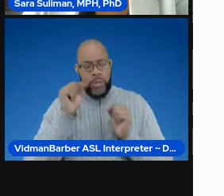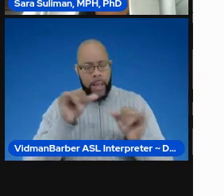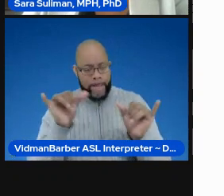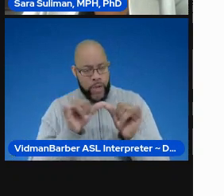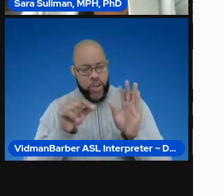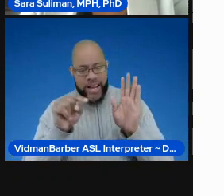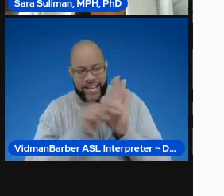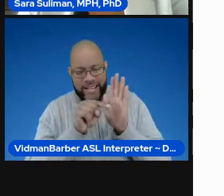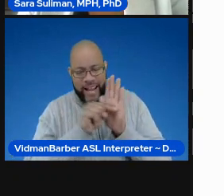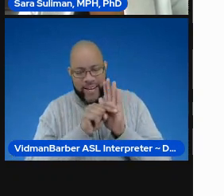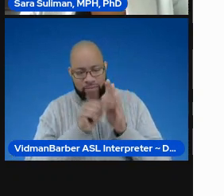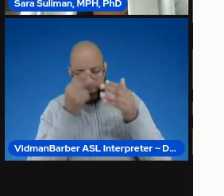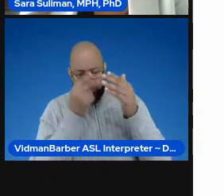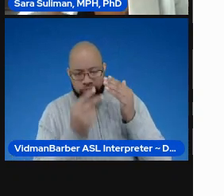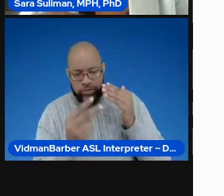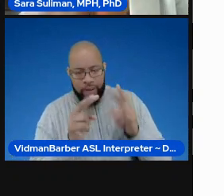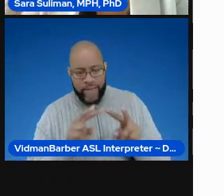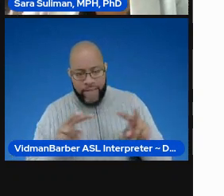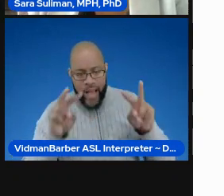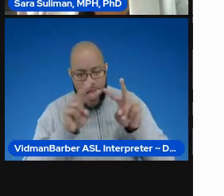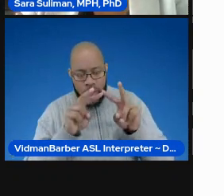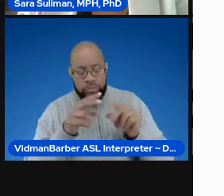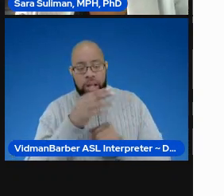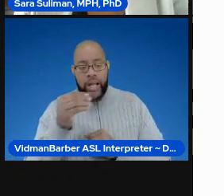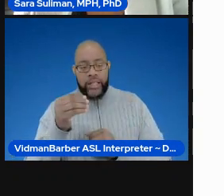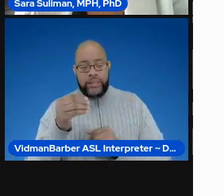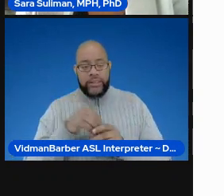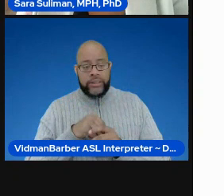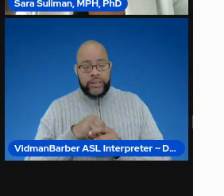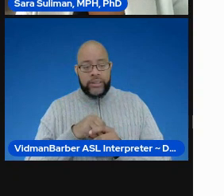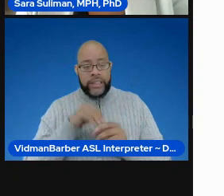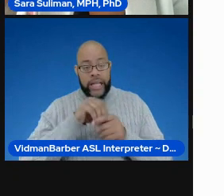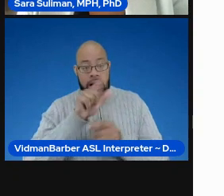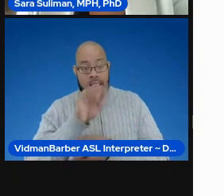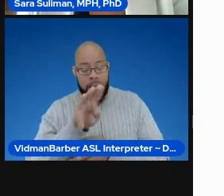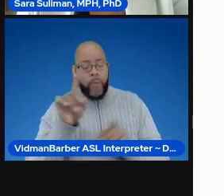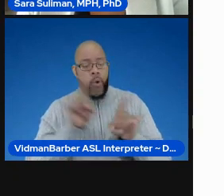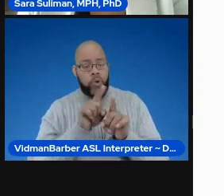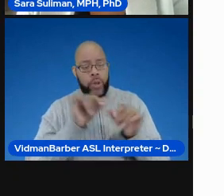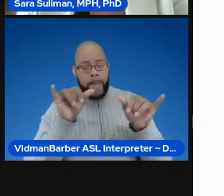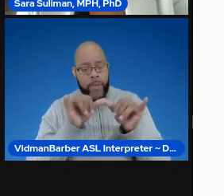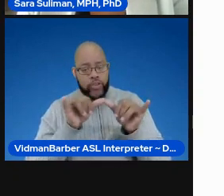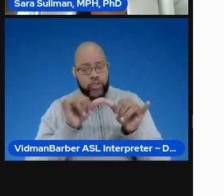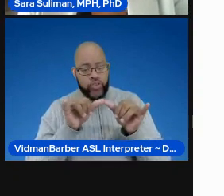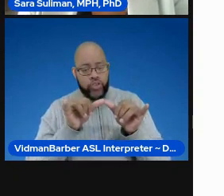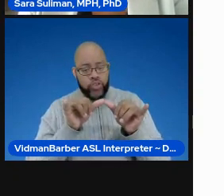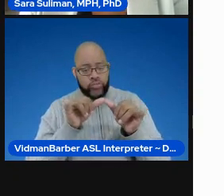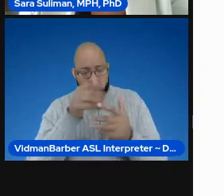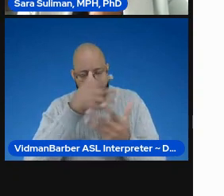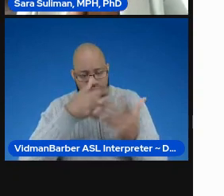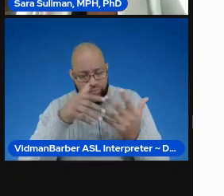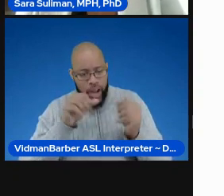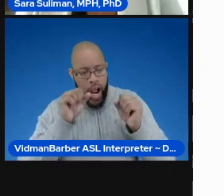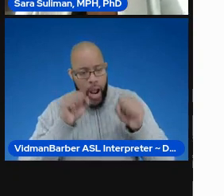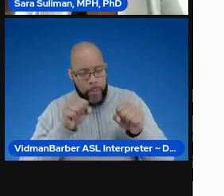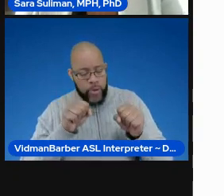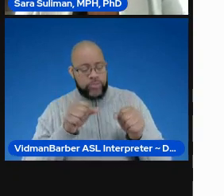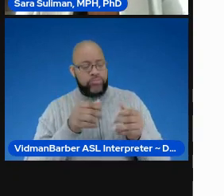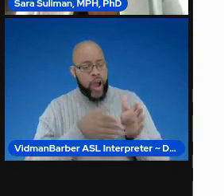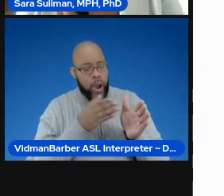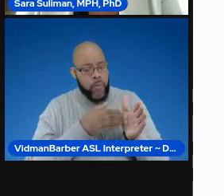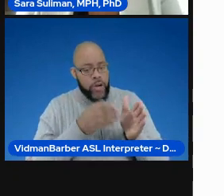negative predictive values. And in our lab, we also measured interoperator reproducibility. So if two